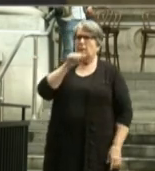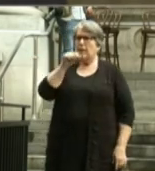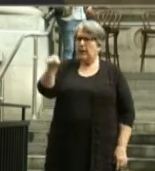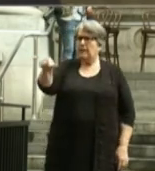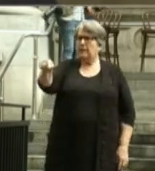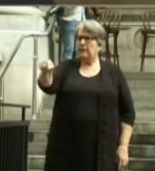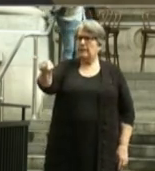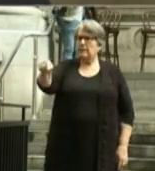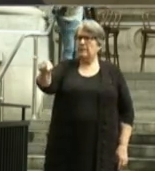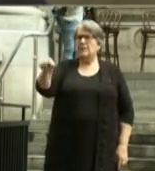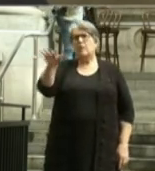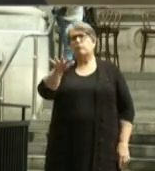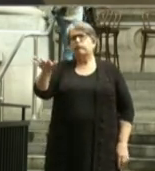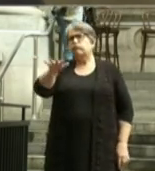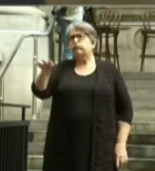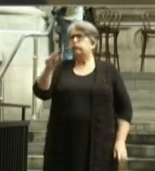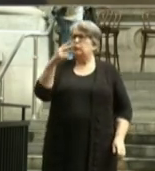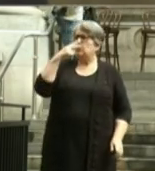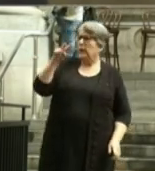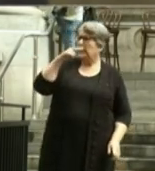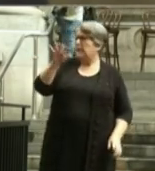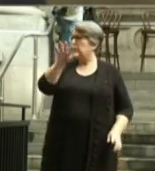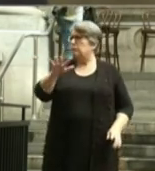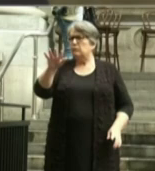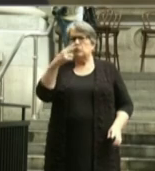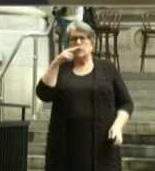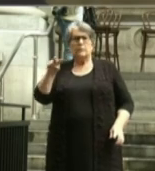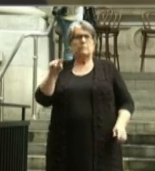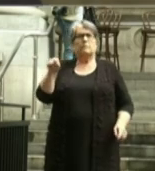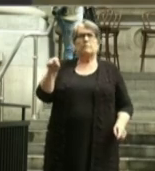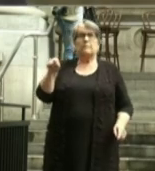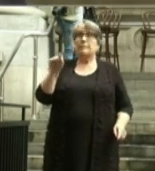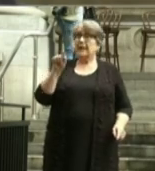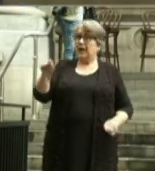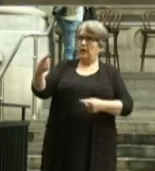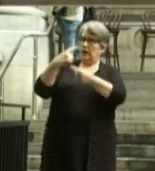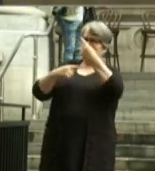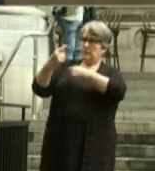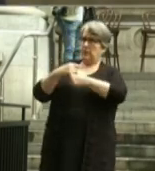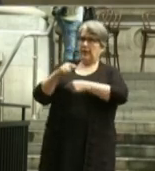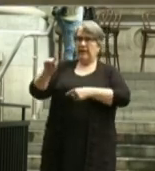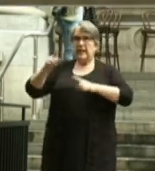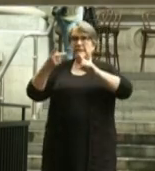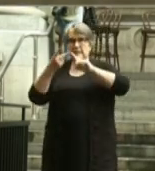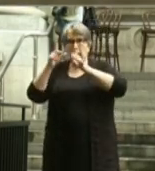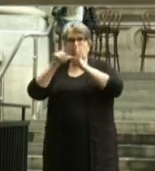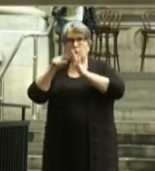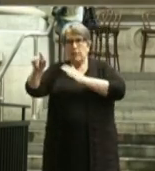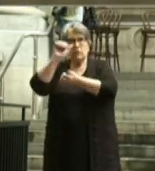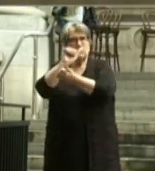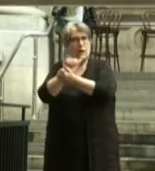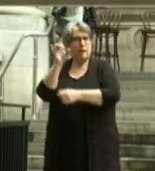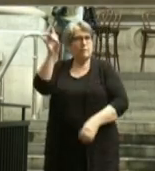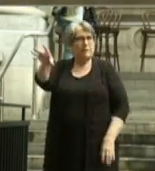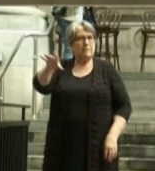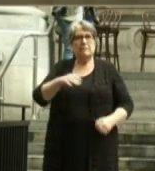gentleman. It would have been in his early 20s at most. And he explained to me that this was the second time that